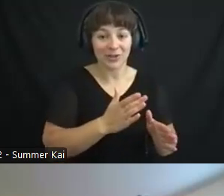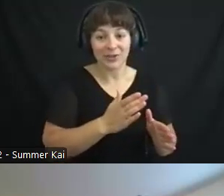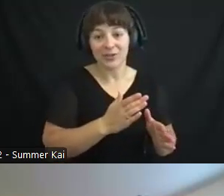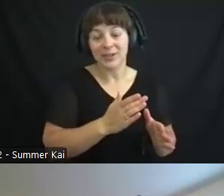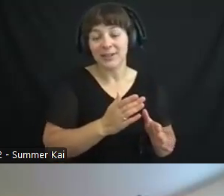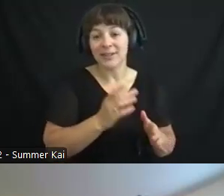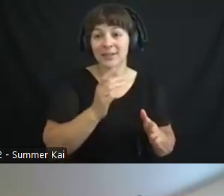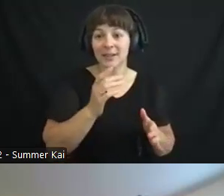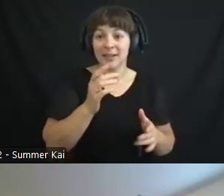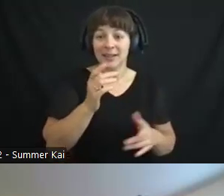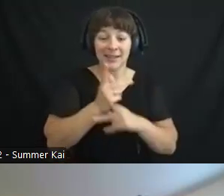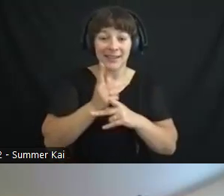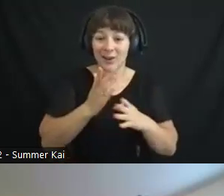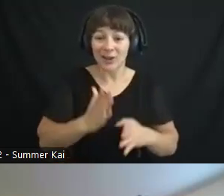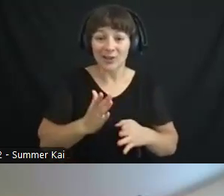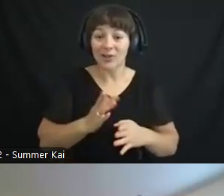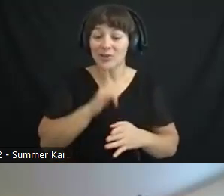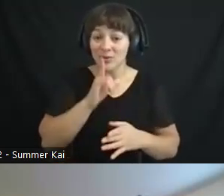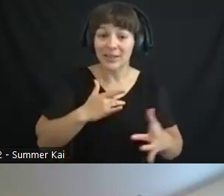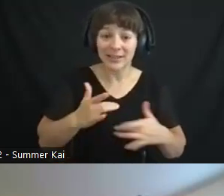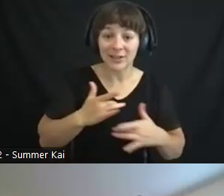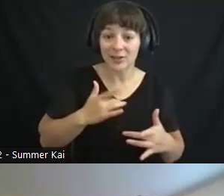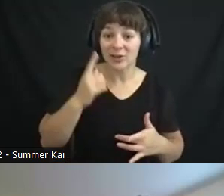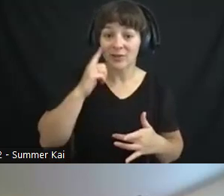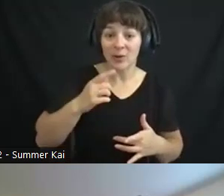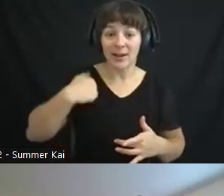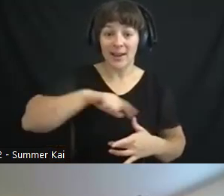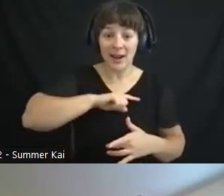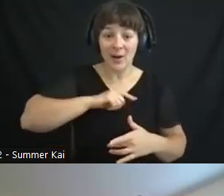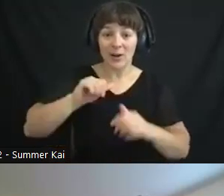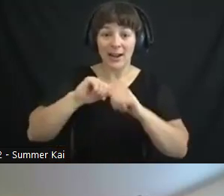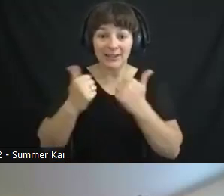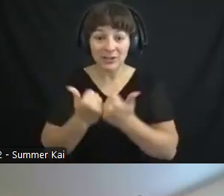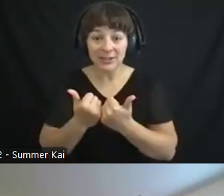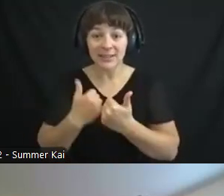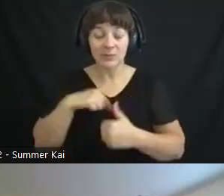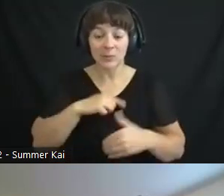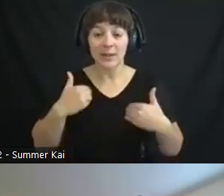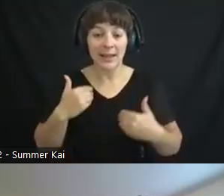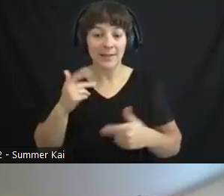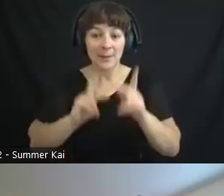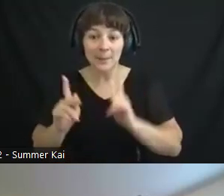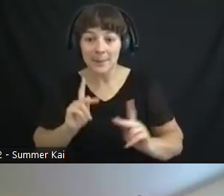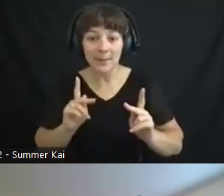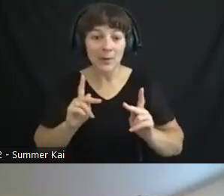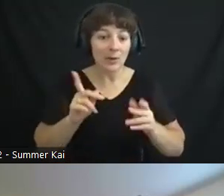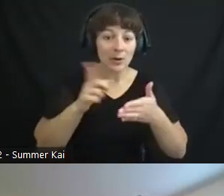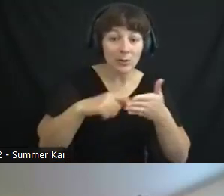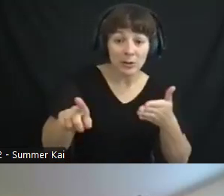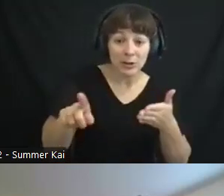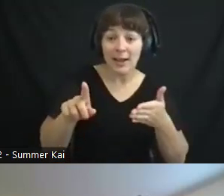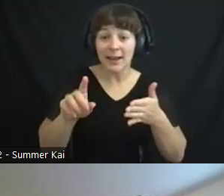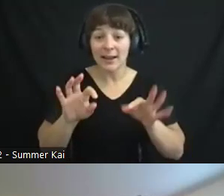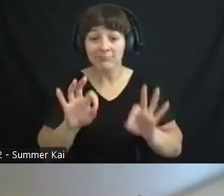we're concerned even at our own agency, where we have people that, we do our checks, but they're expressing to us